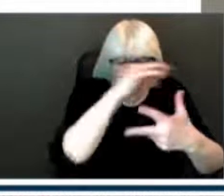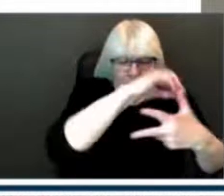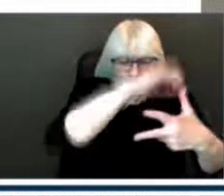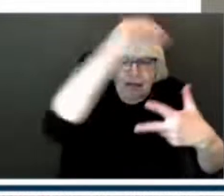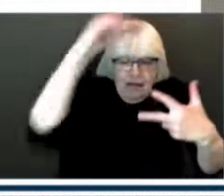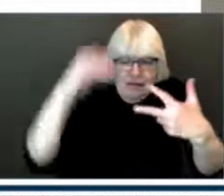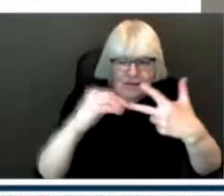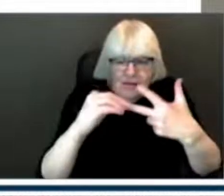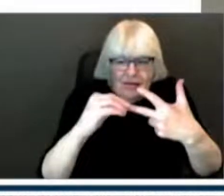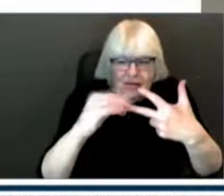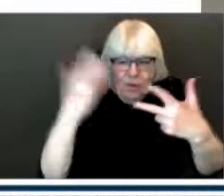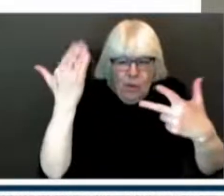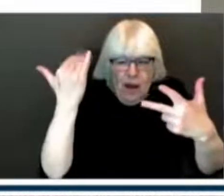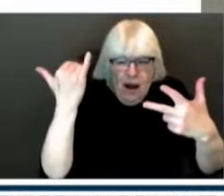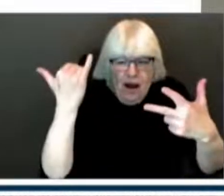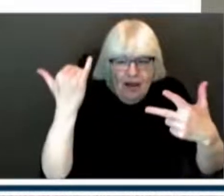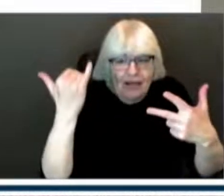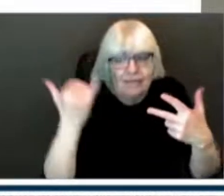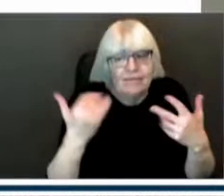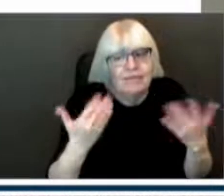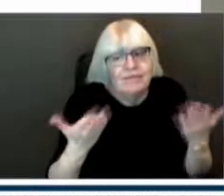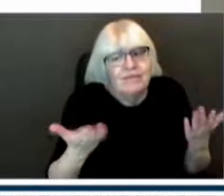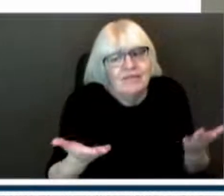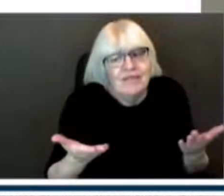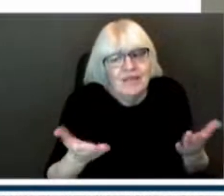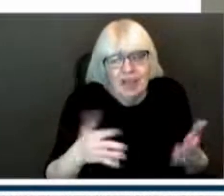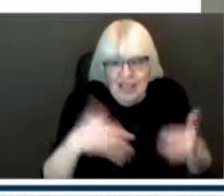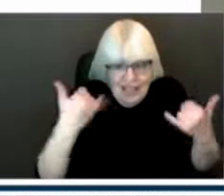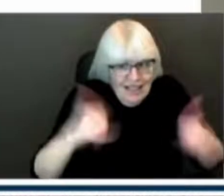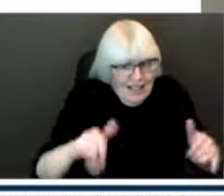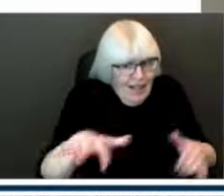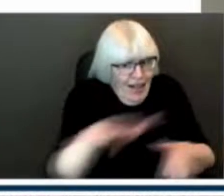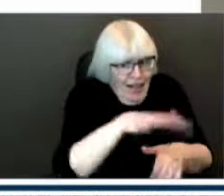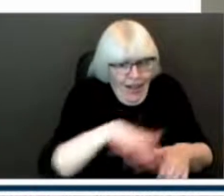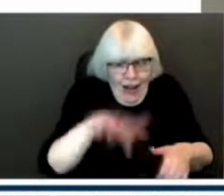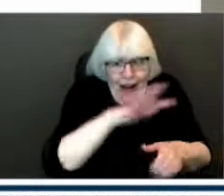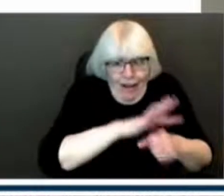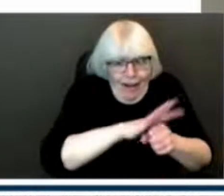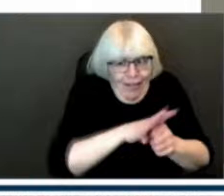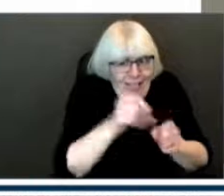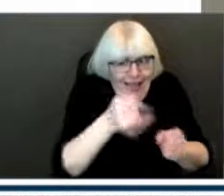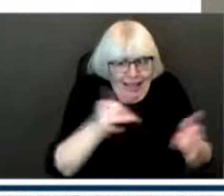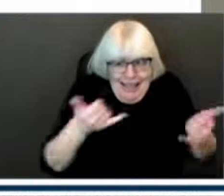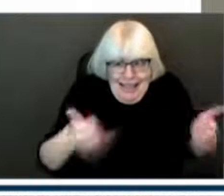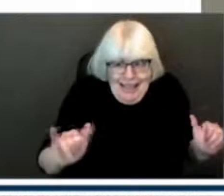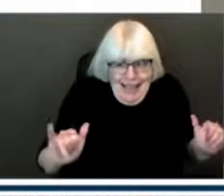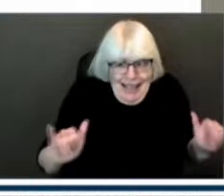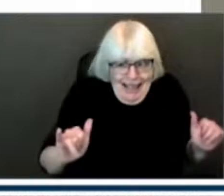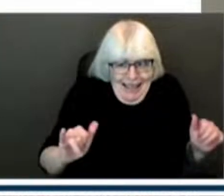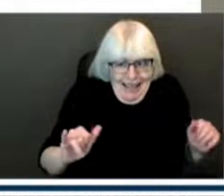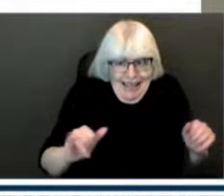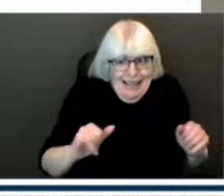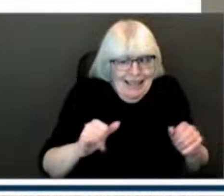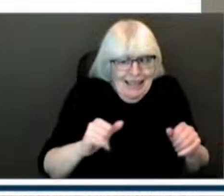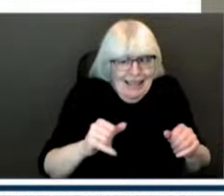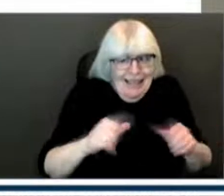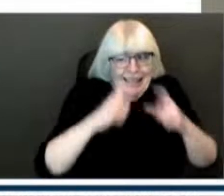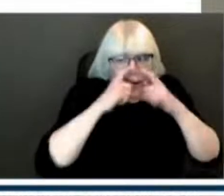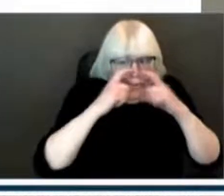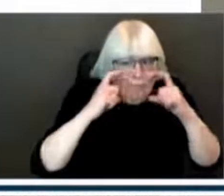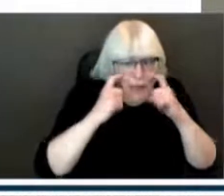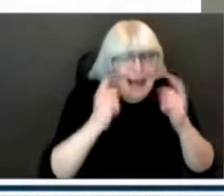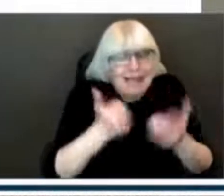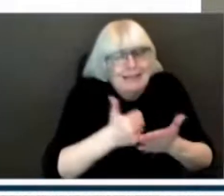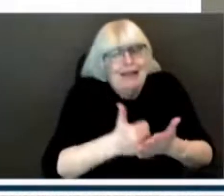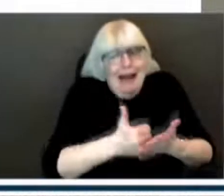know that masking is critically important to help minimize the spread. When you bring more people together, masking has a significant impact